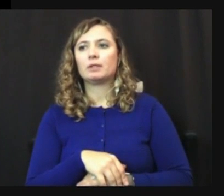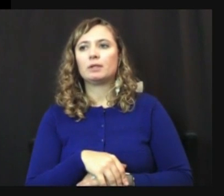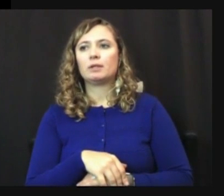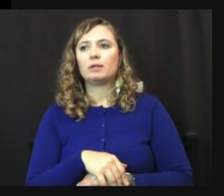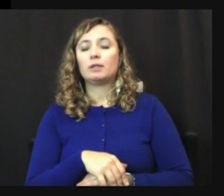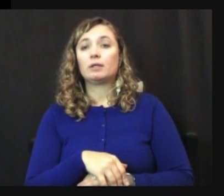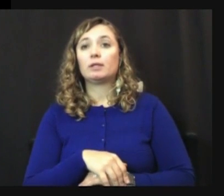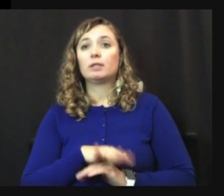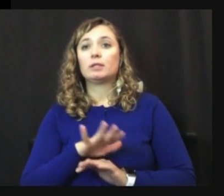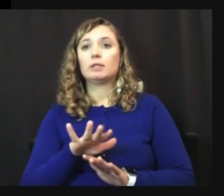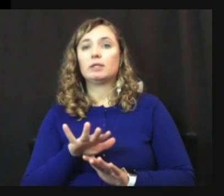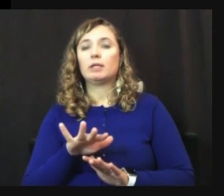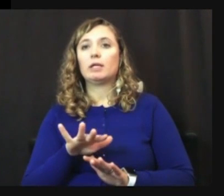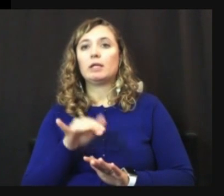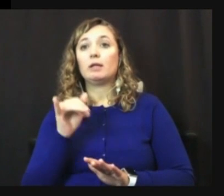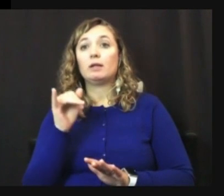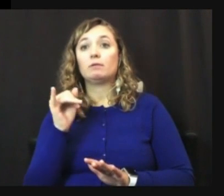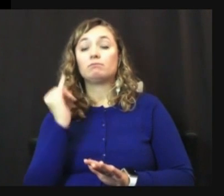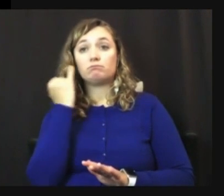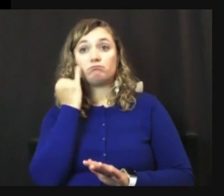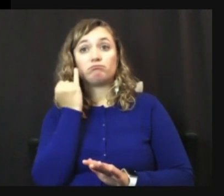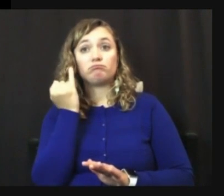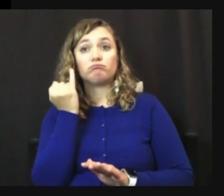If we can